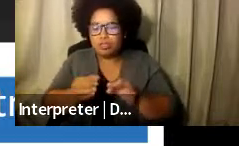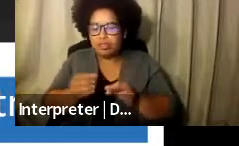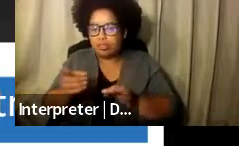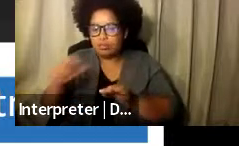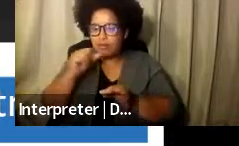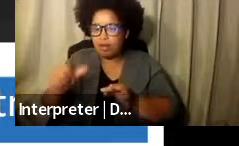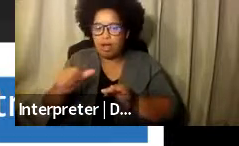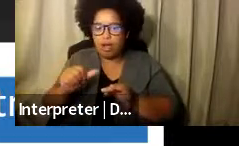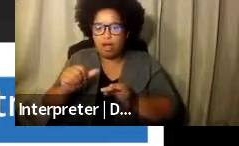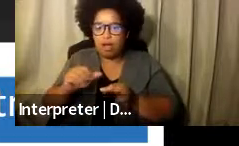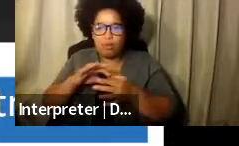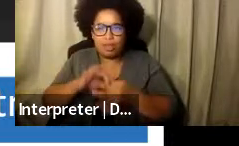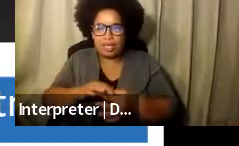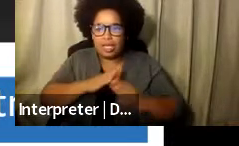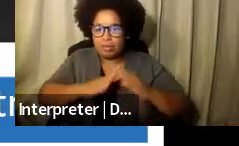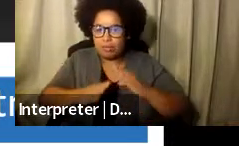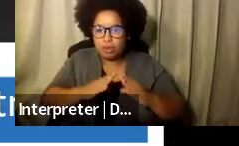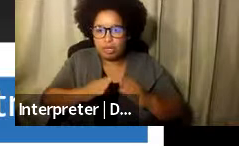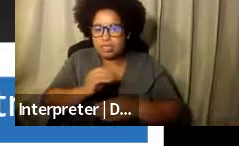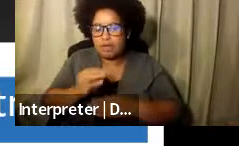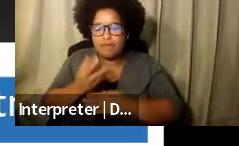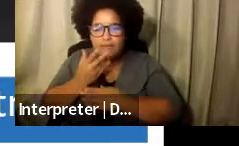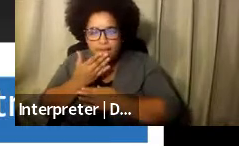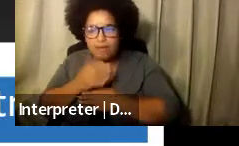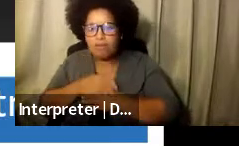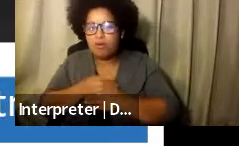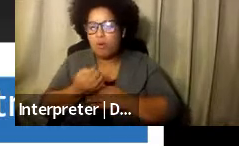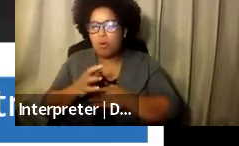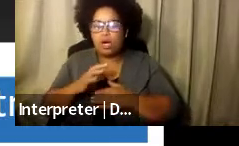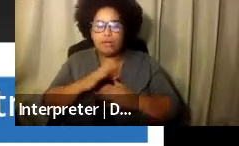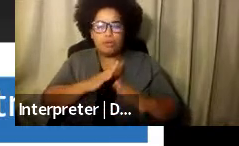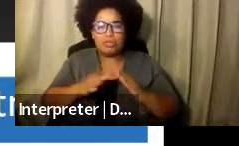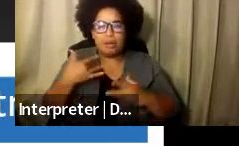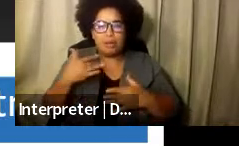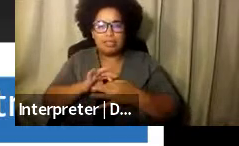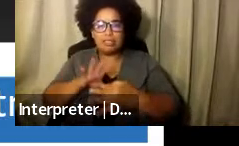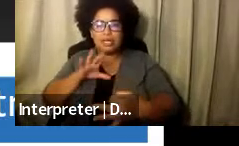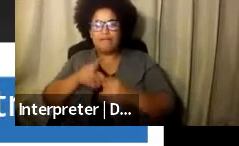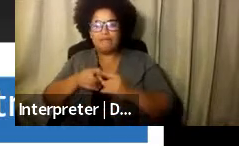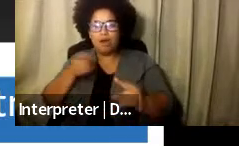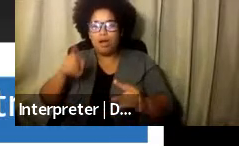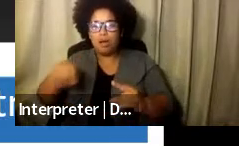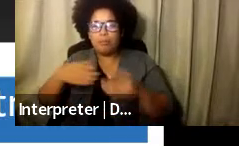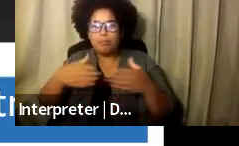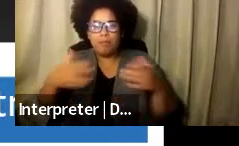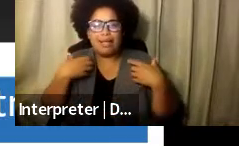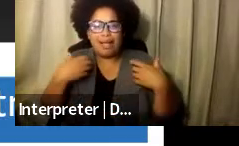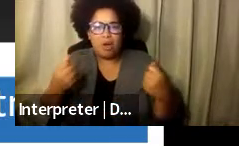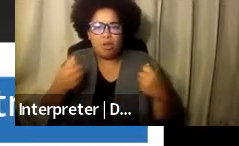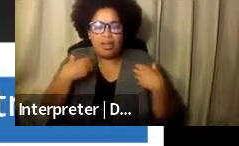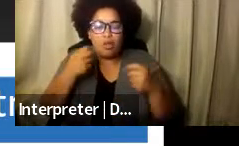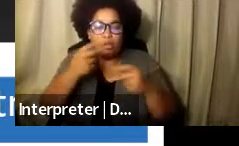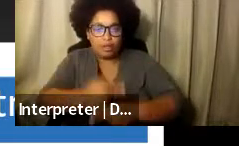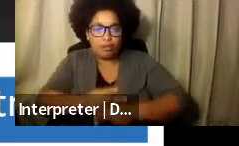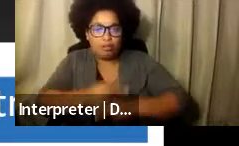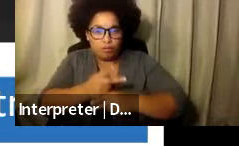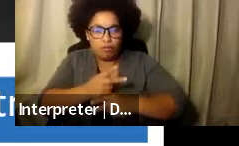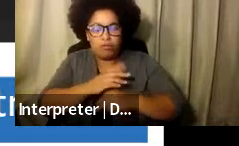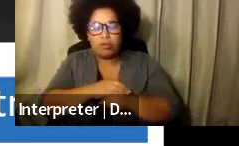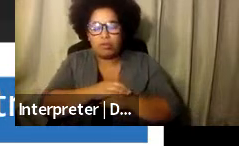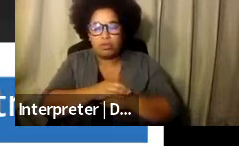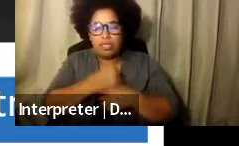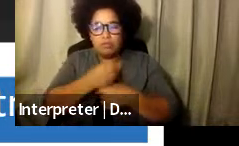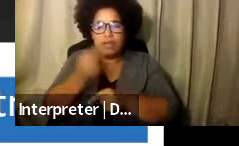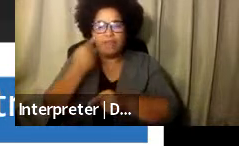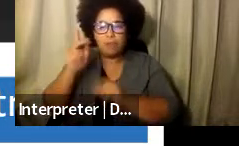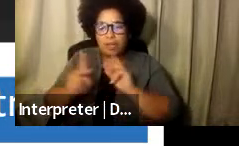not centered around communities of color and communities who are disconnected from public health and healthcare, sort of created